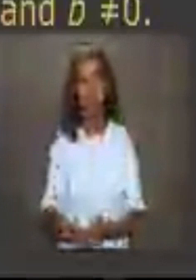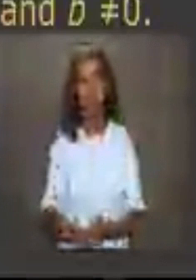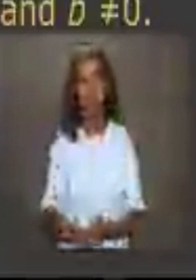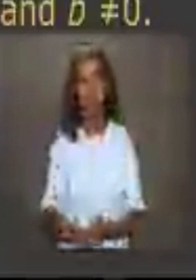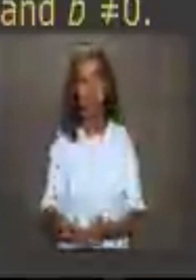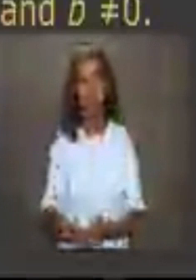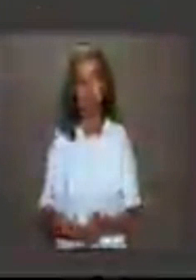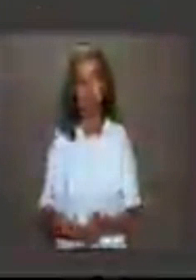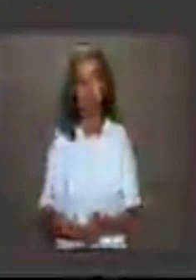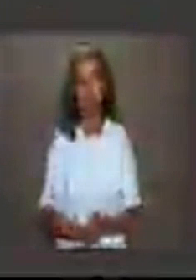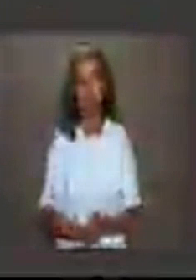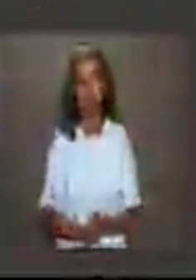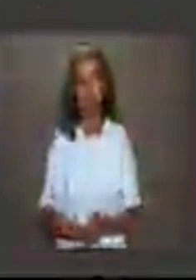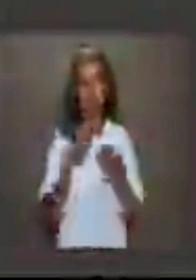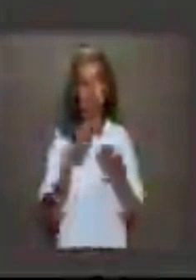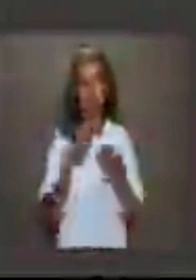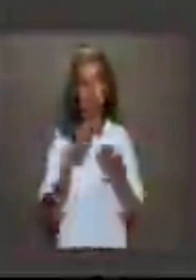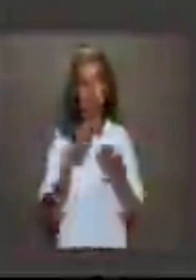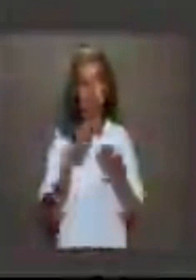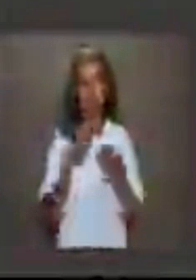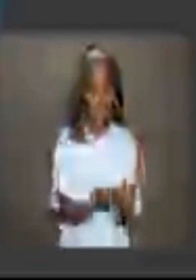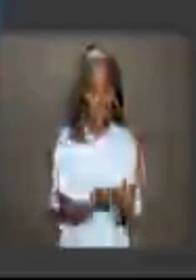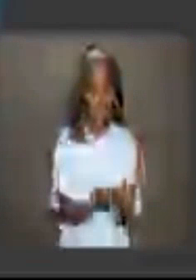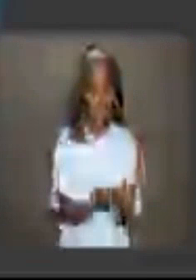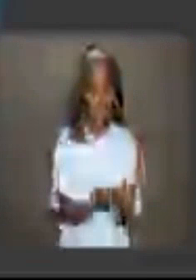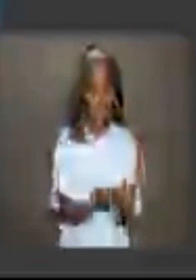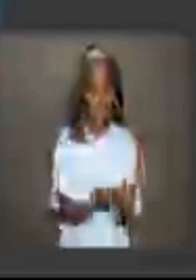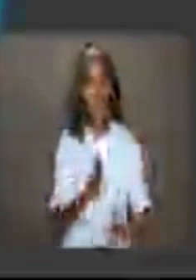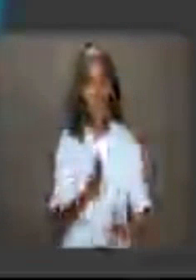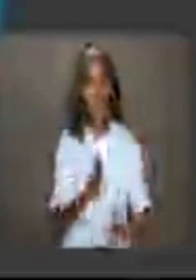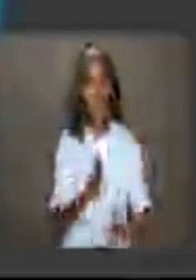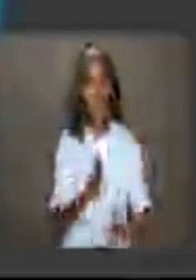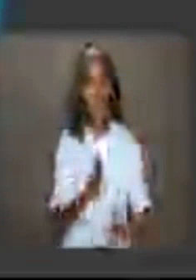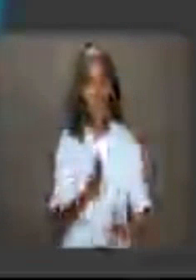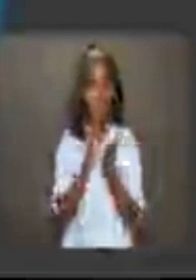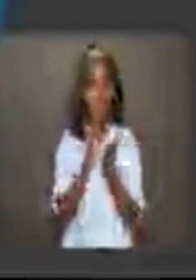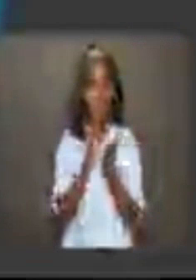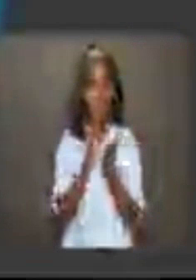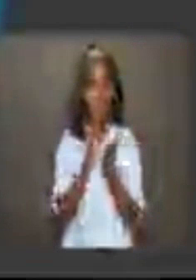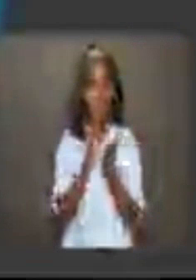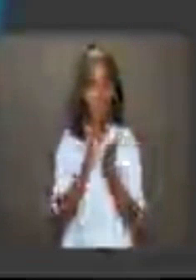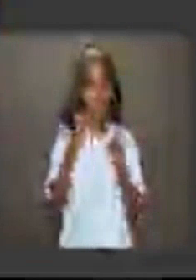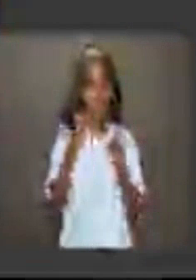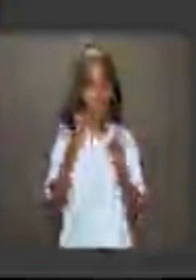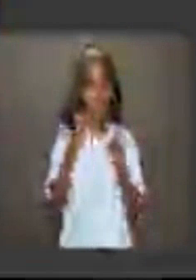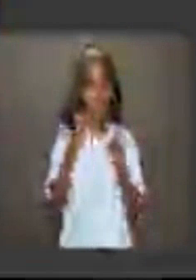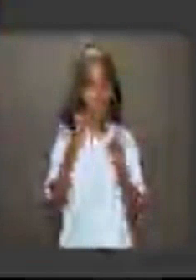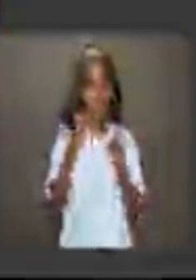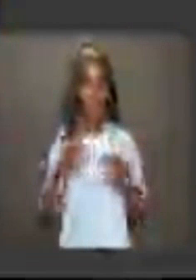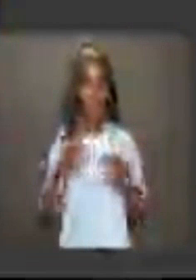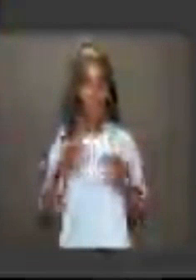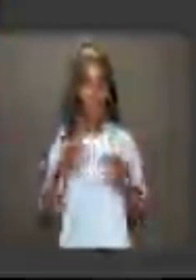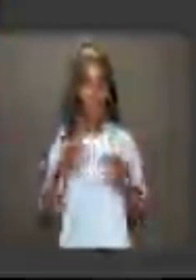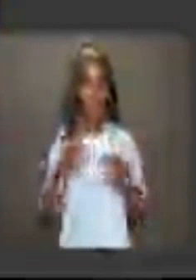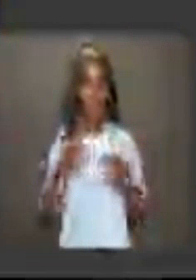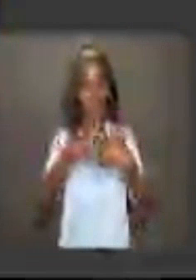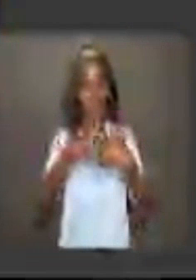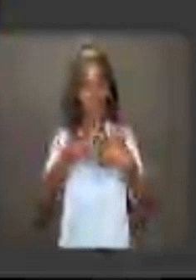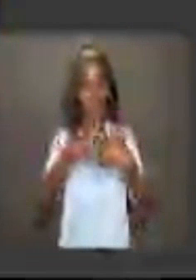As you see here, rational numbers include integers, whole